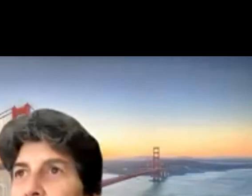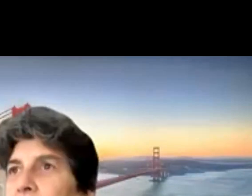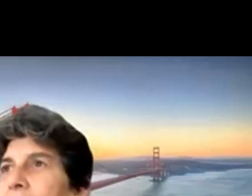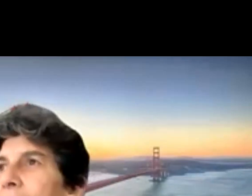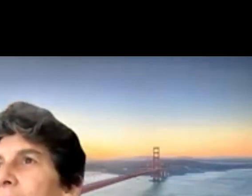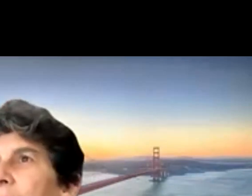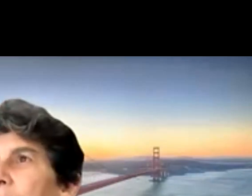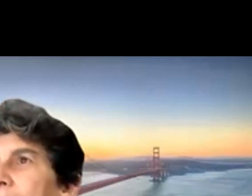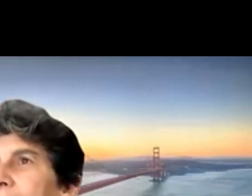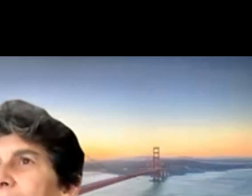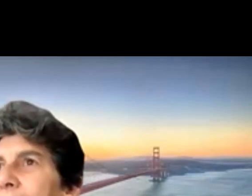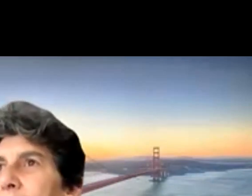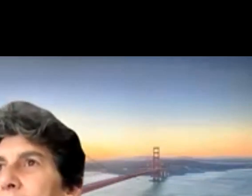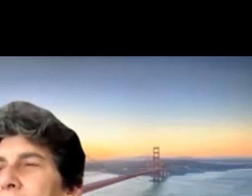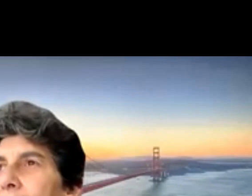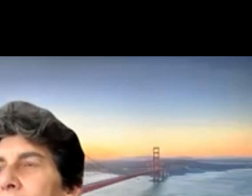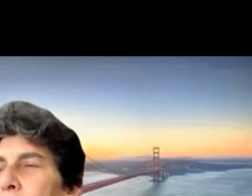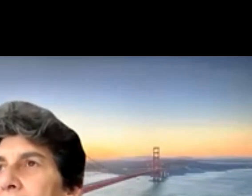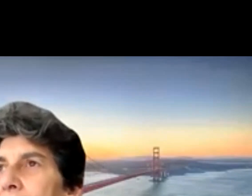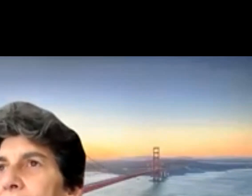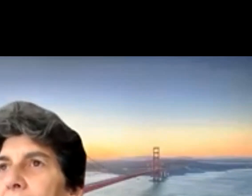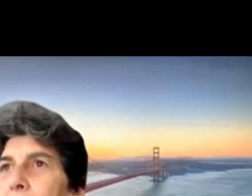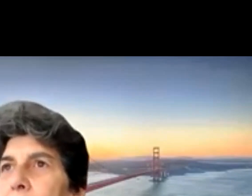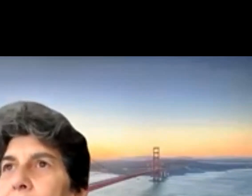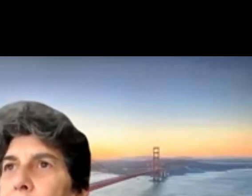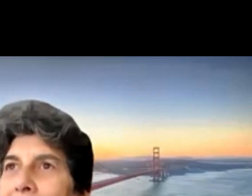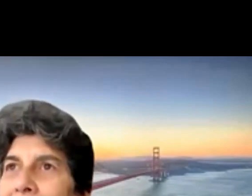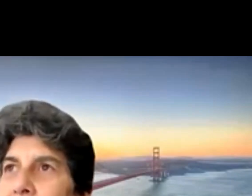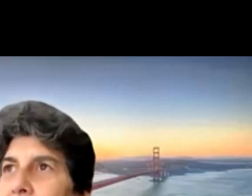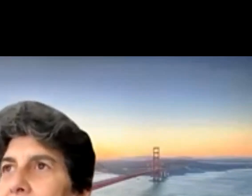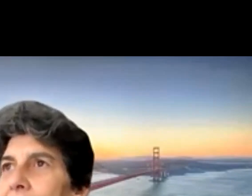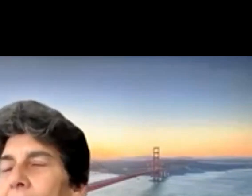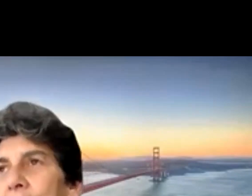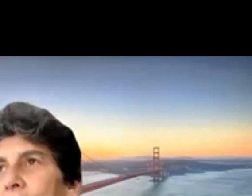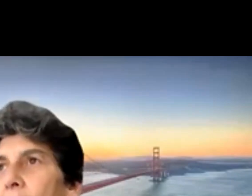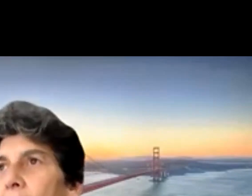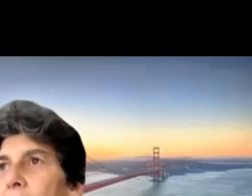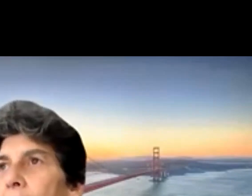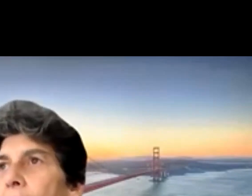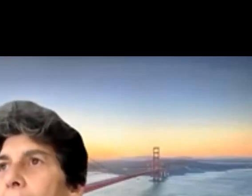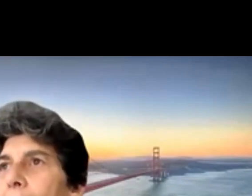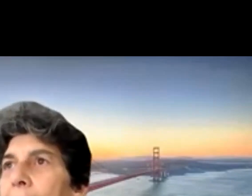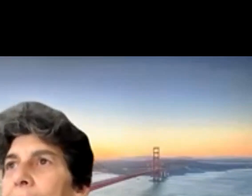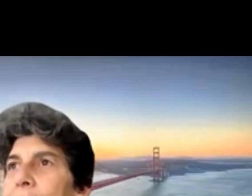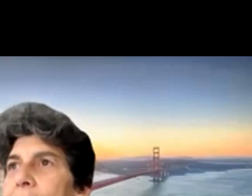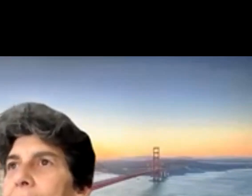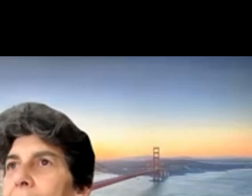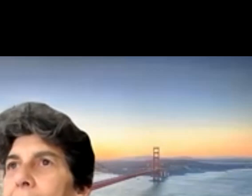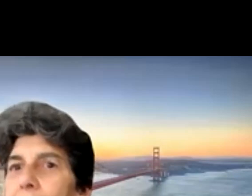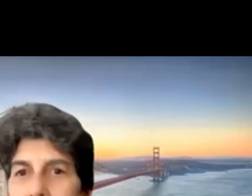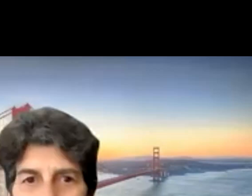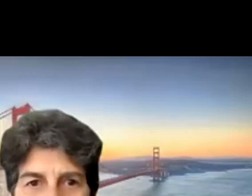provide you with a little bit of reminder that I'm sure you all know